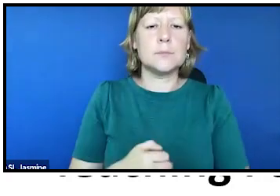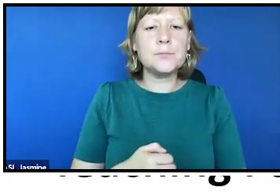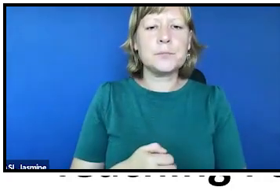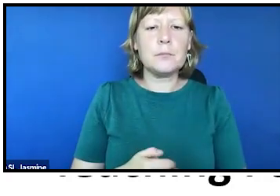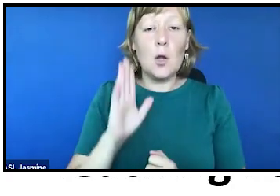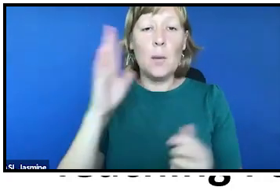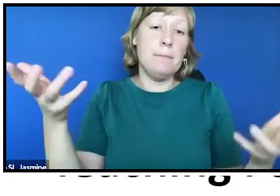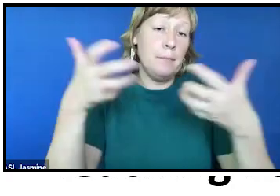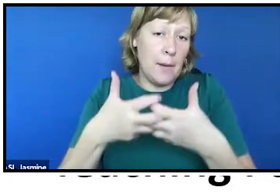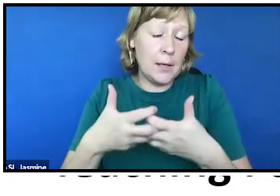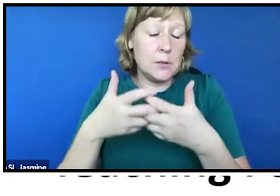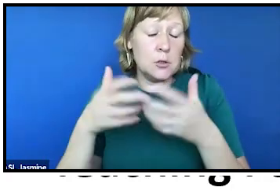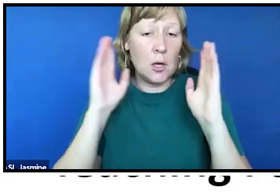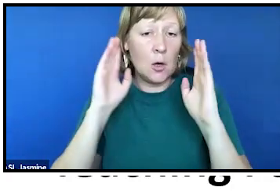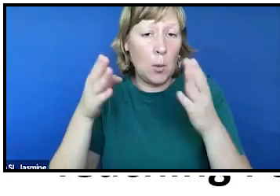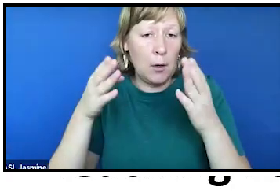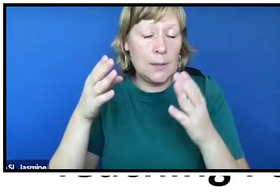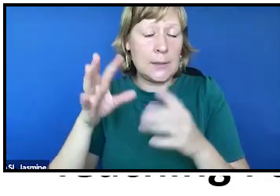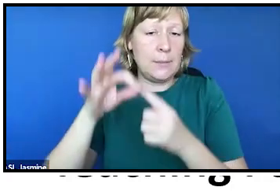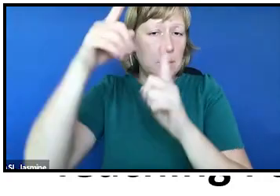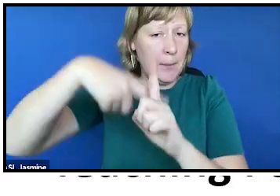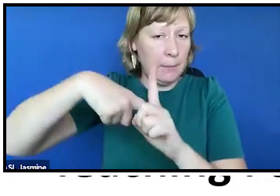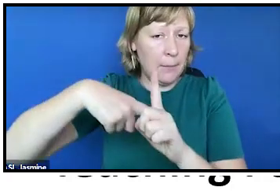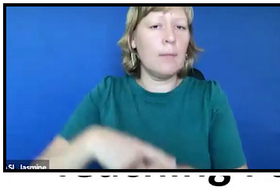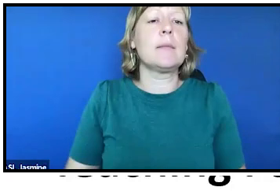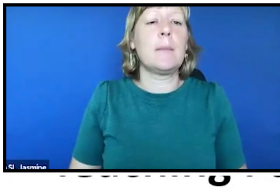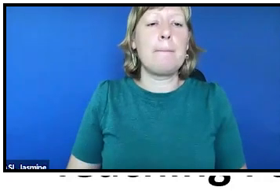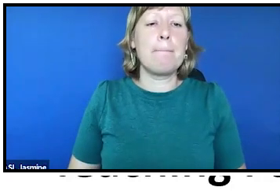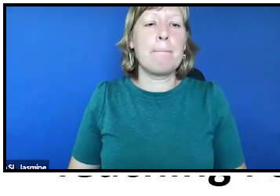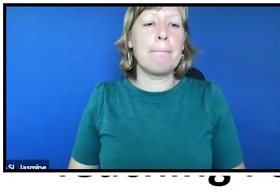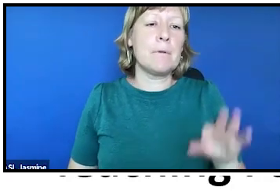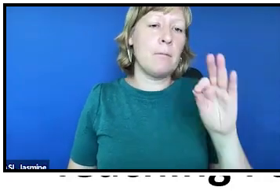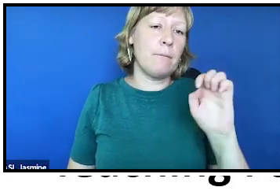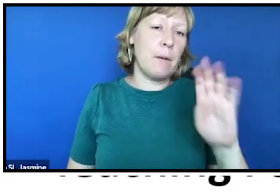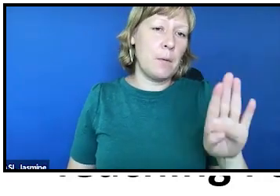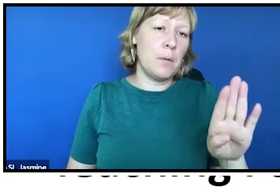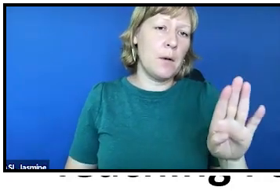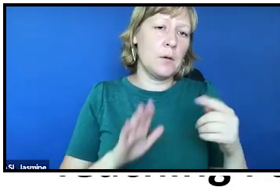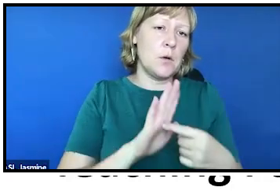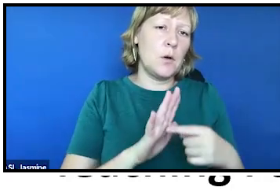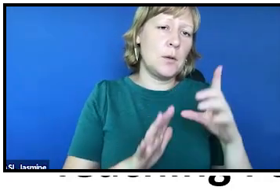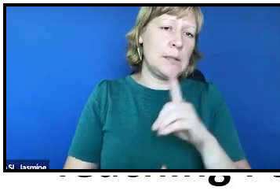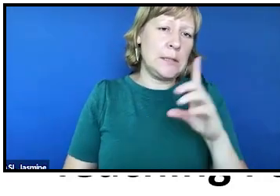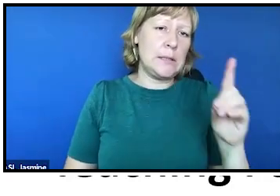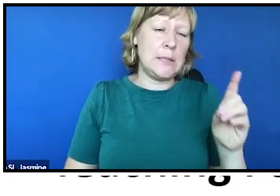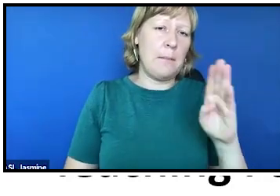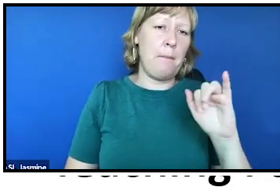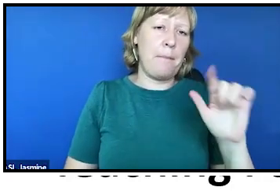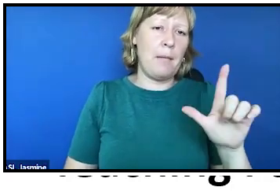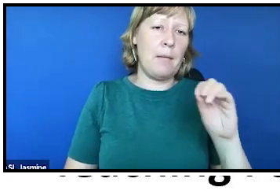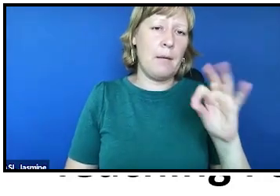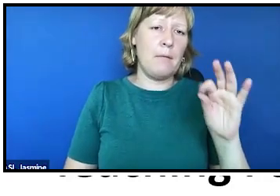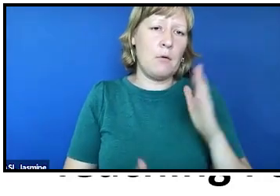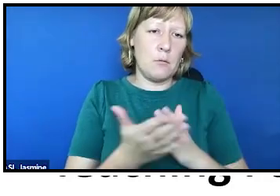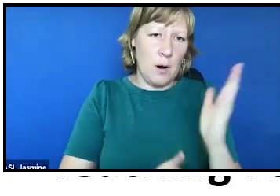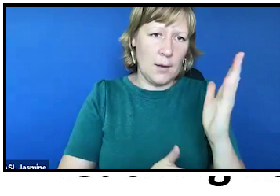month. So we started with February, where we shared information about your DD Bill of Rights. These are the rights you have in your DD